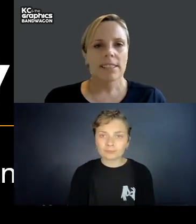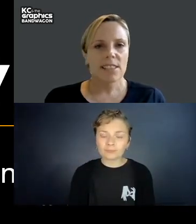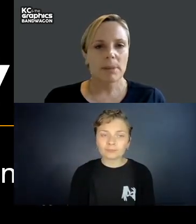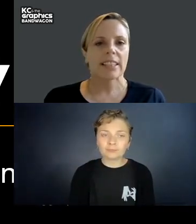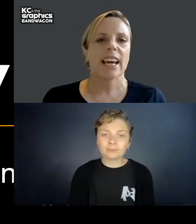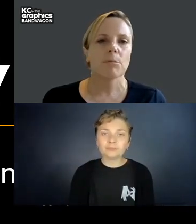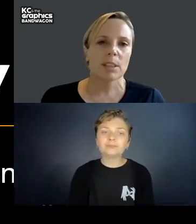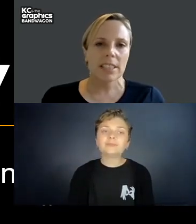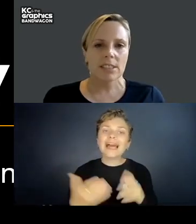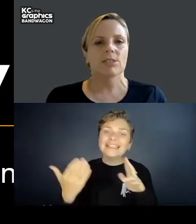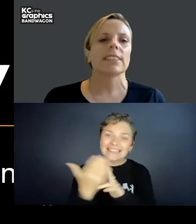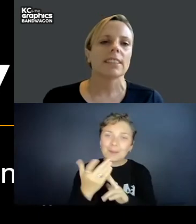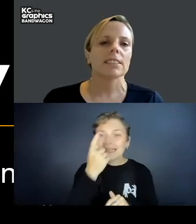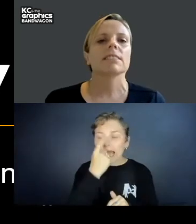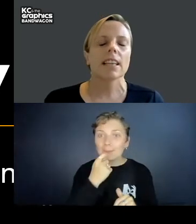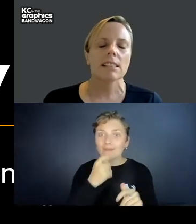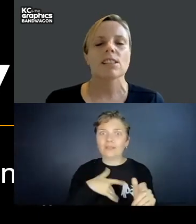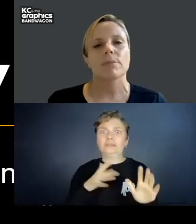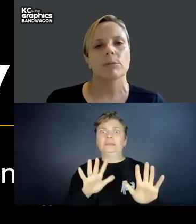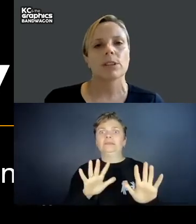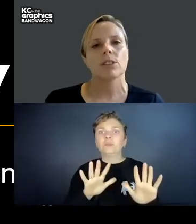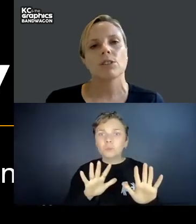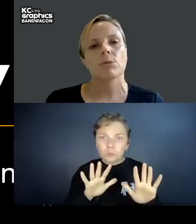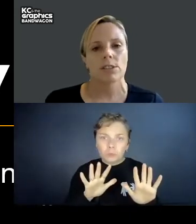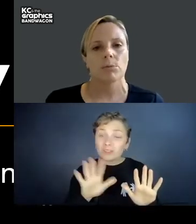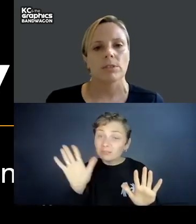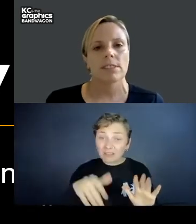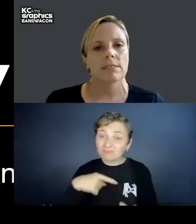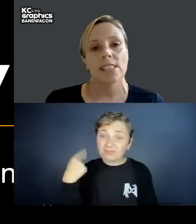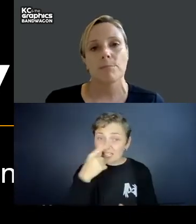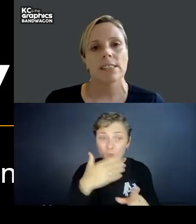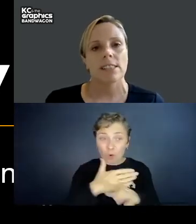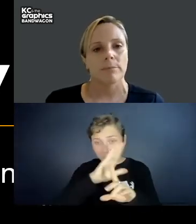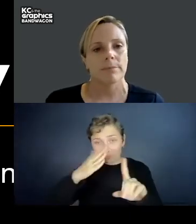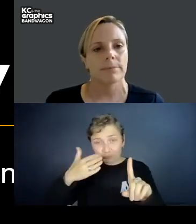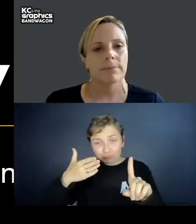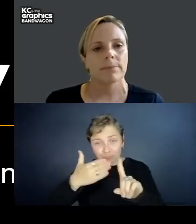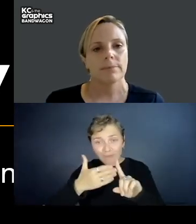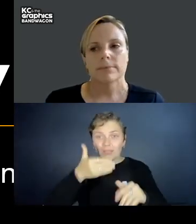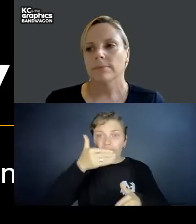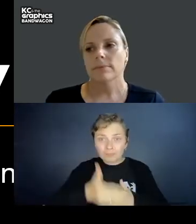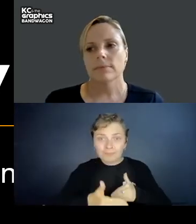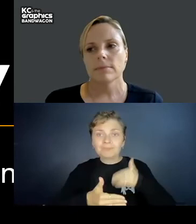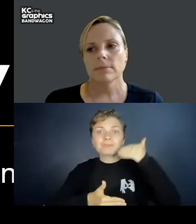While accessibility can be a bit daunting, it is something we can all work towards step by step,